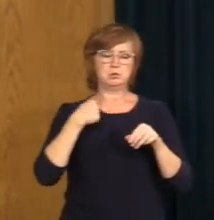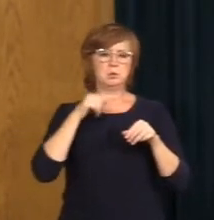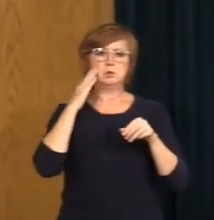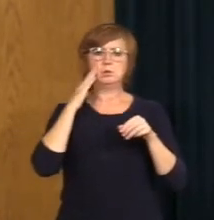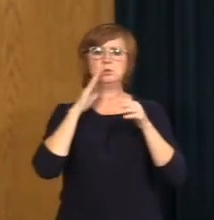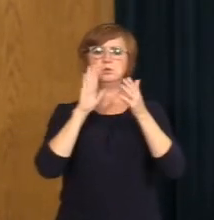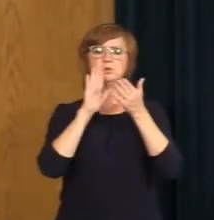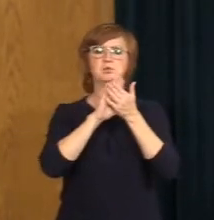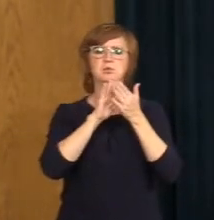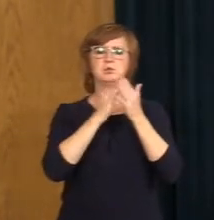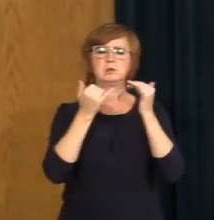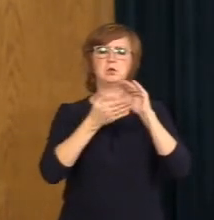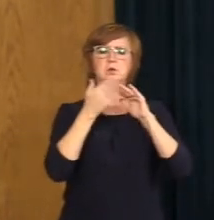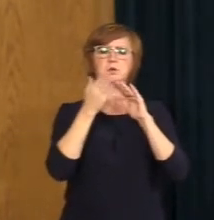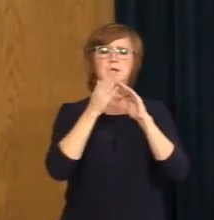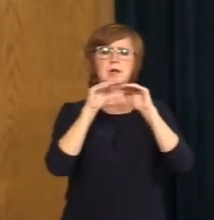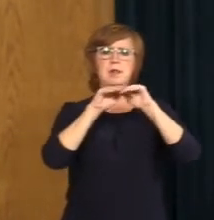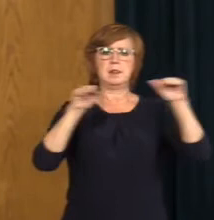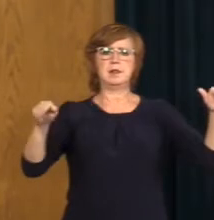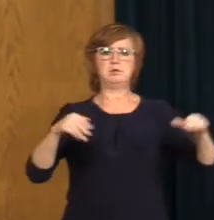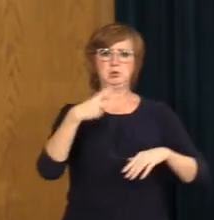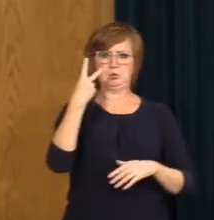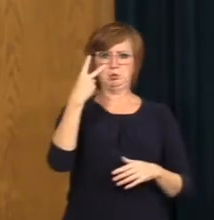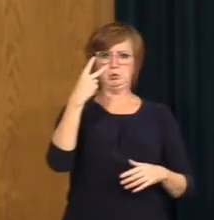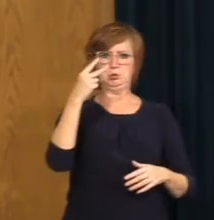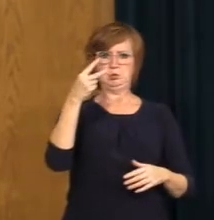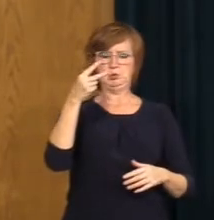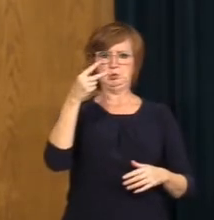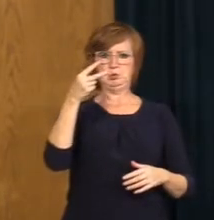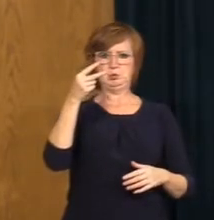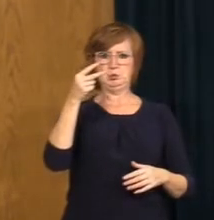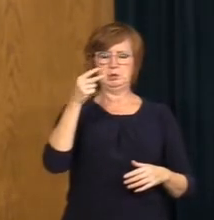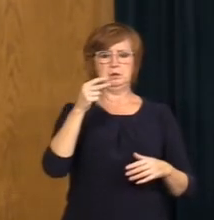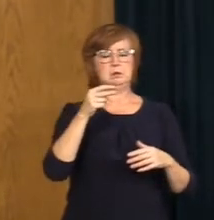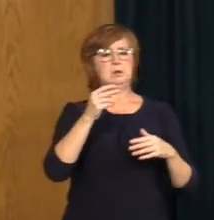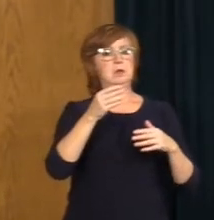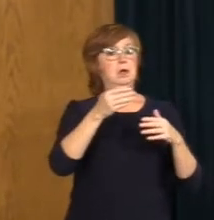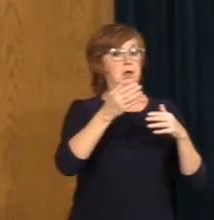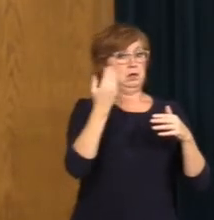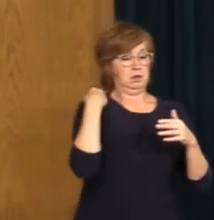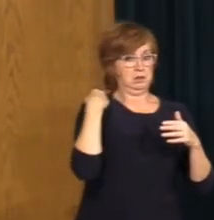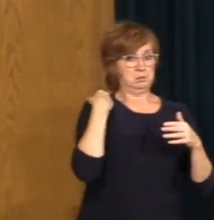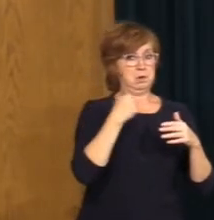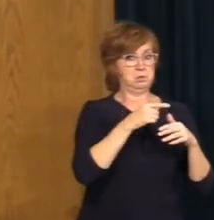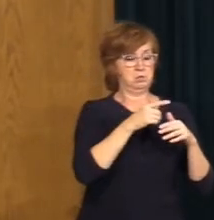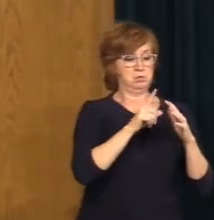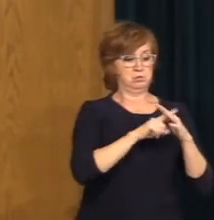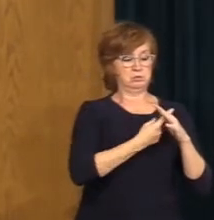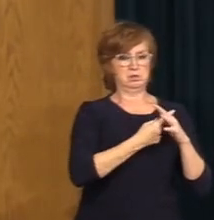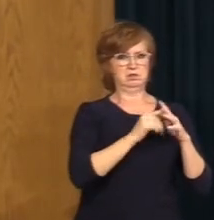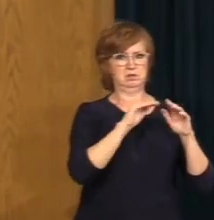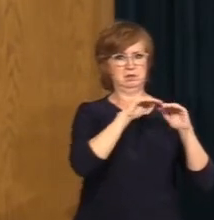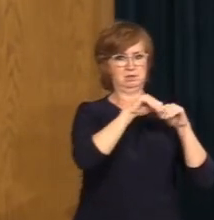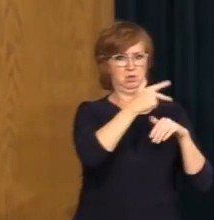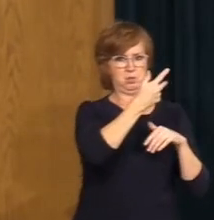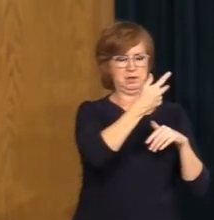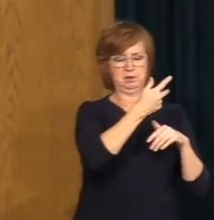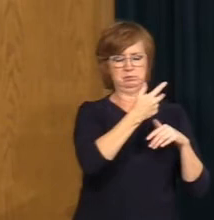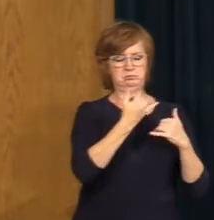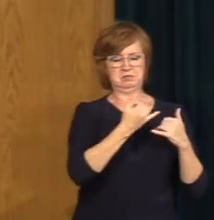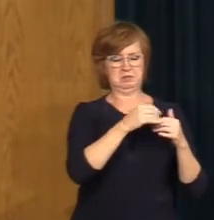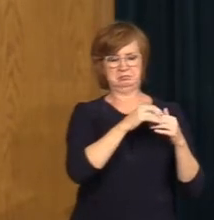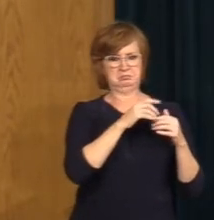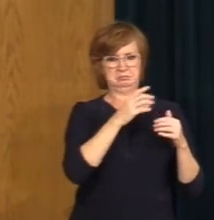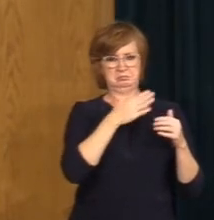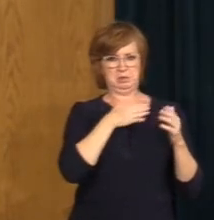level 2. A few schools initially started operating at level 3. They have come down to level 2 because they are parts of the province where there's very low